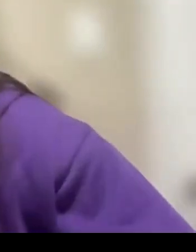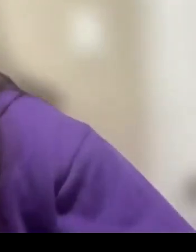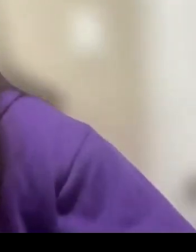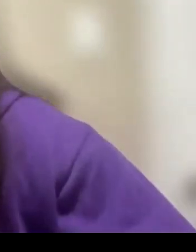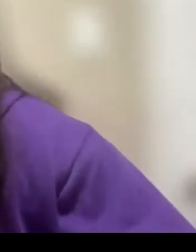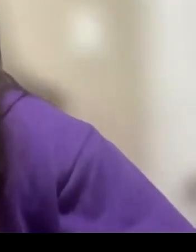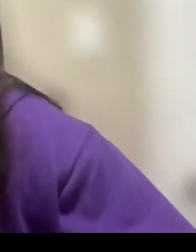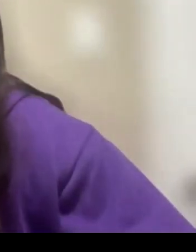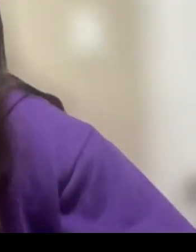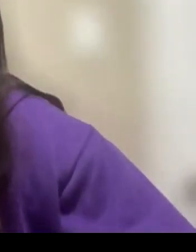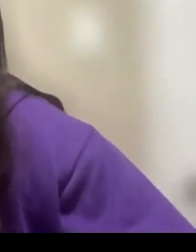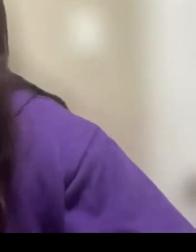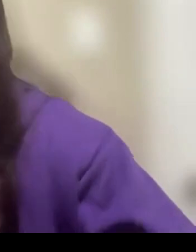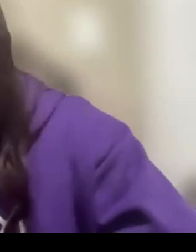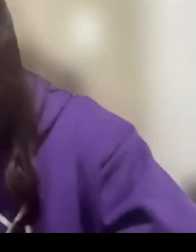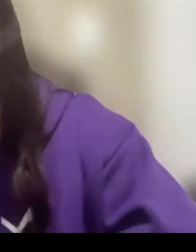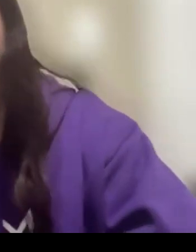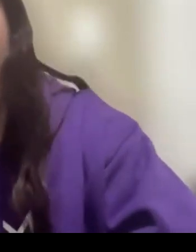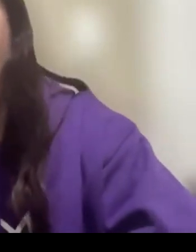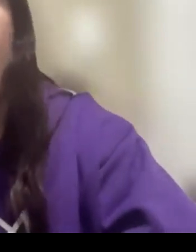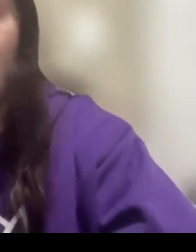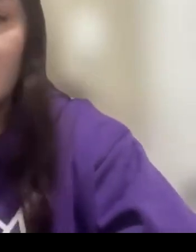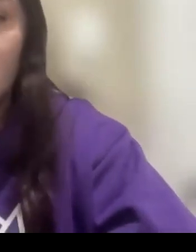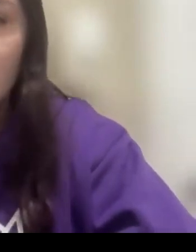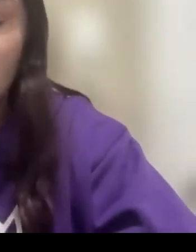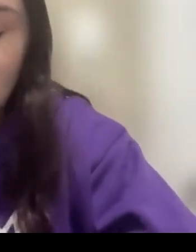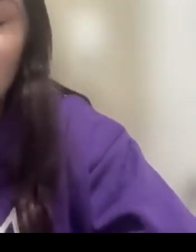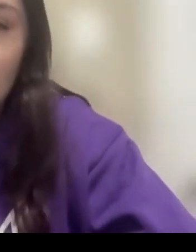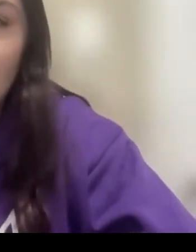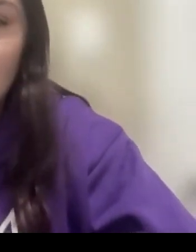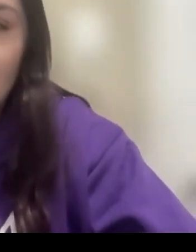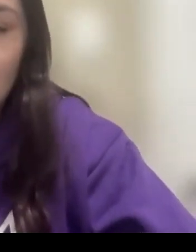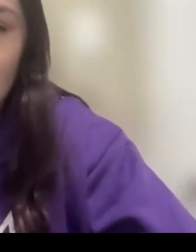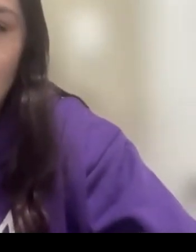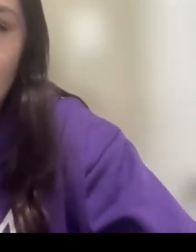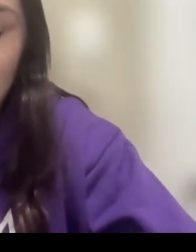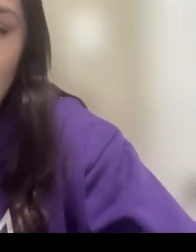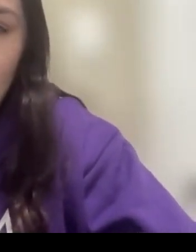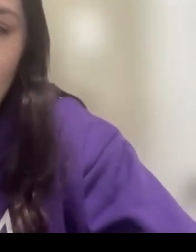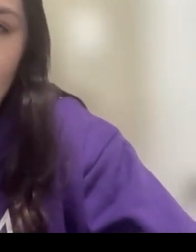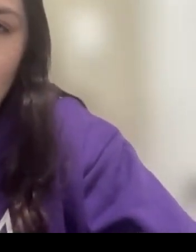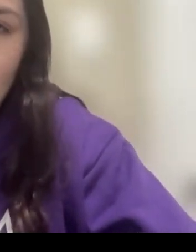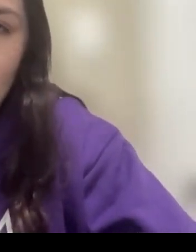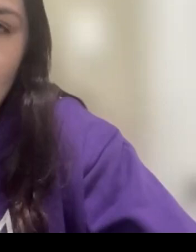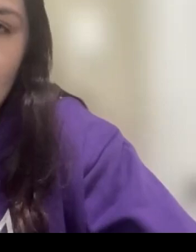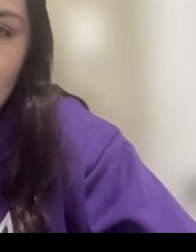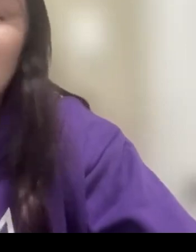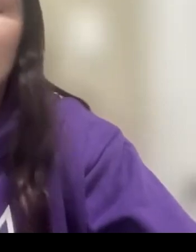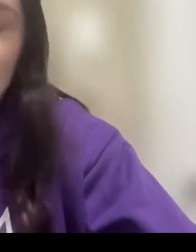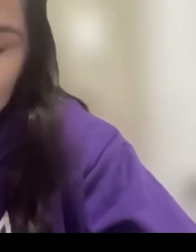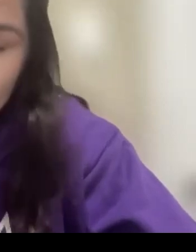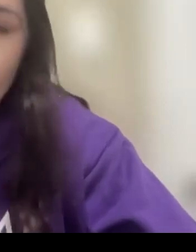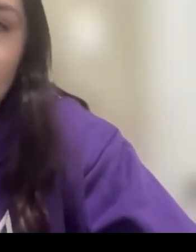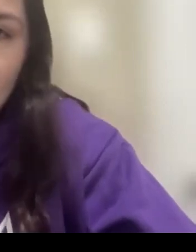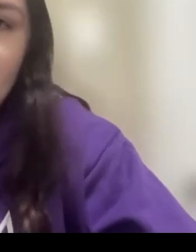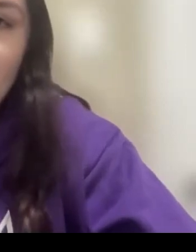little bit better now. I turned it up. So Jezebel, thank you for sharing that story, because this is how, breakthroughs are made. But